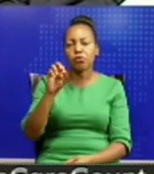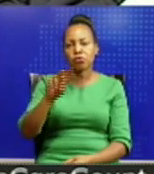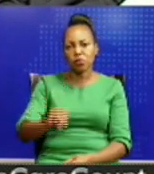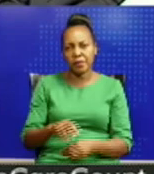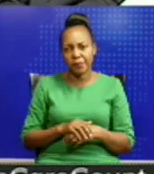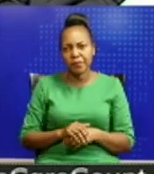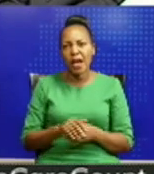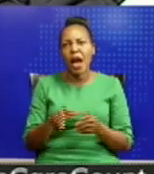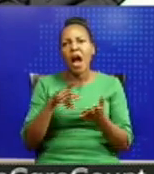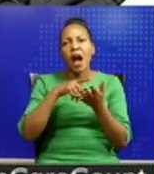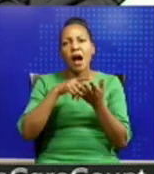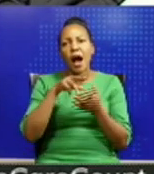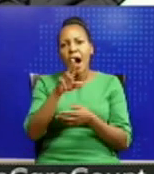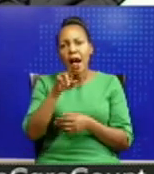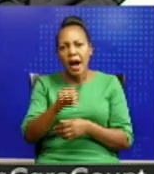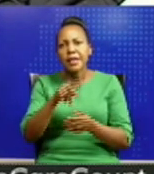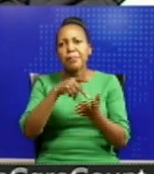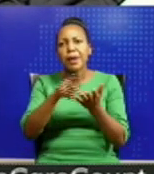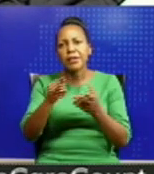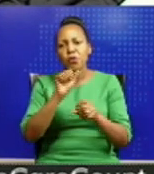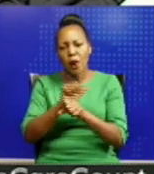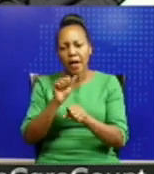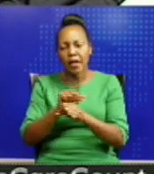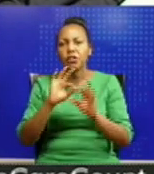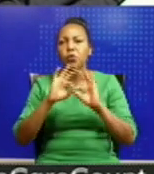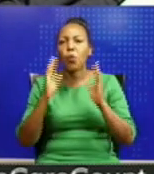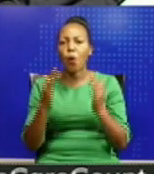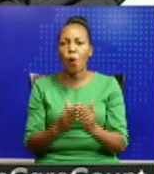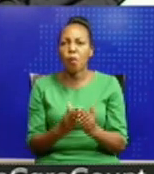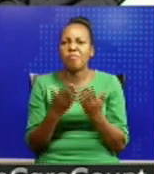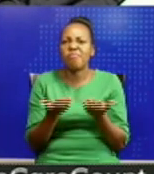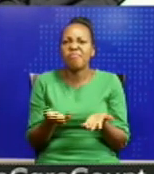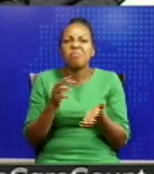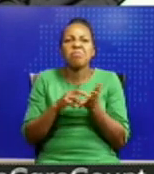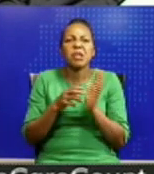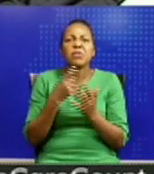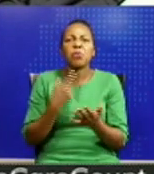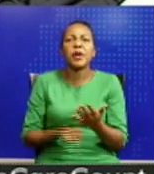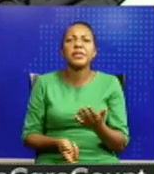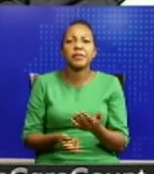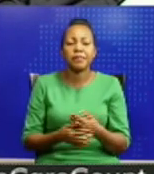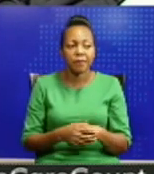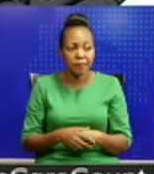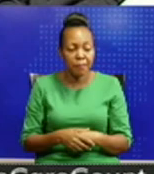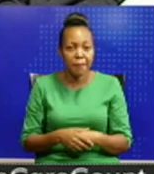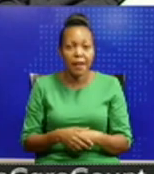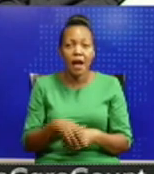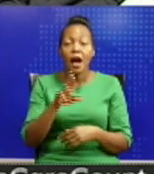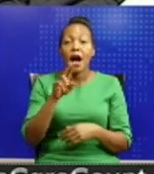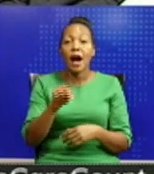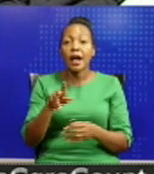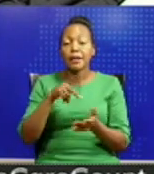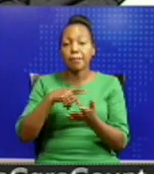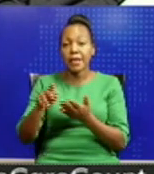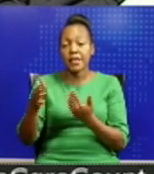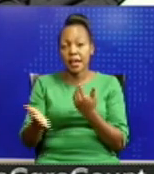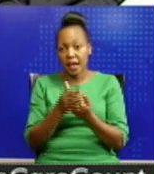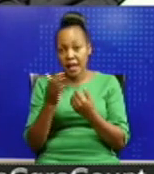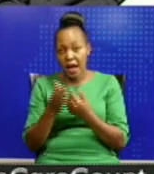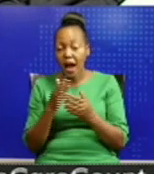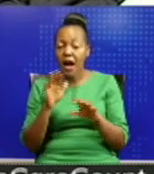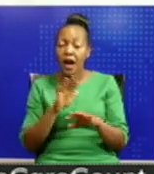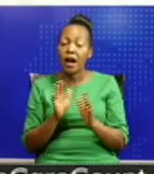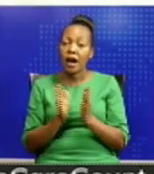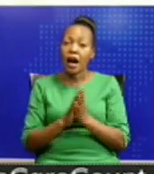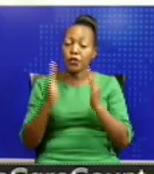Unpaid care and domestic work. When we say this, what do we mean? Thank you very much. So unpaid care and domestic work,